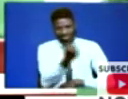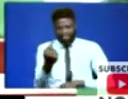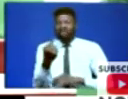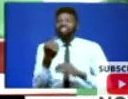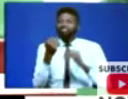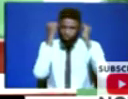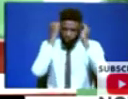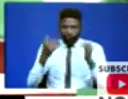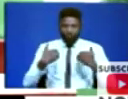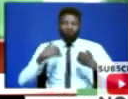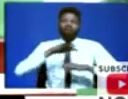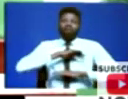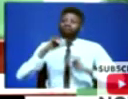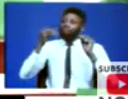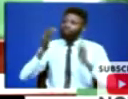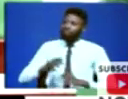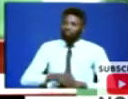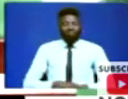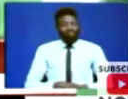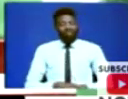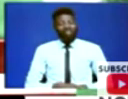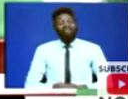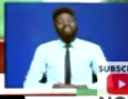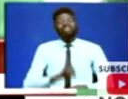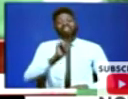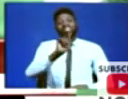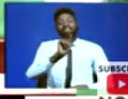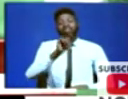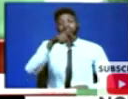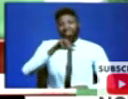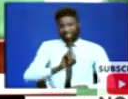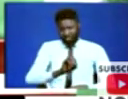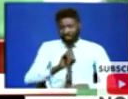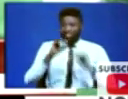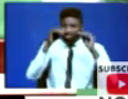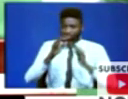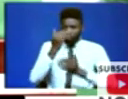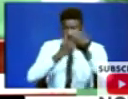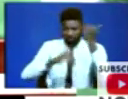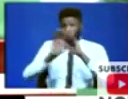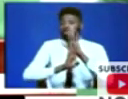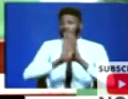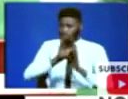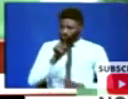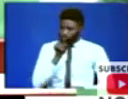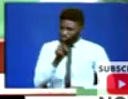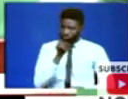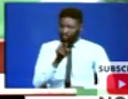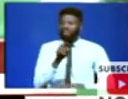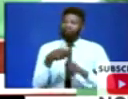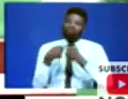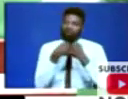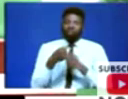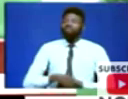teachers professional development TPD has been a thorn in the flesh for our teachers, where teacher service commission proposed that